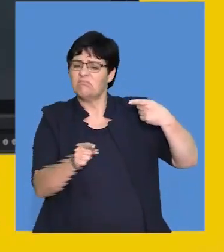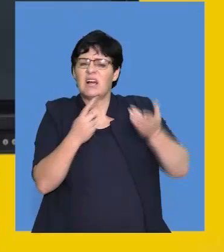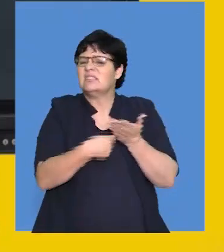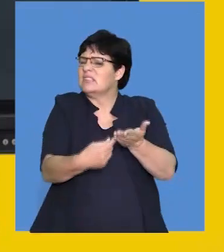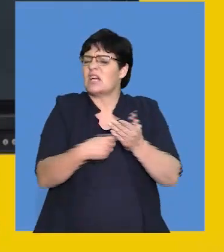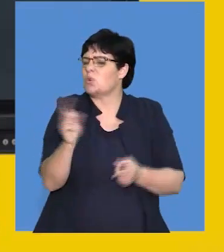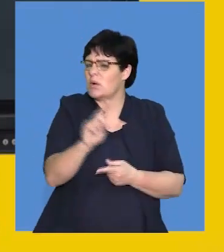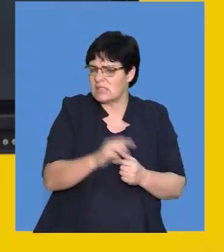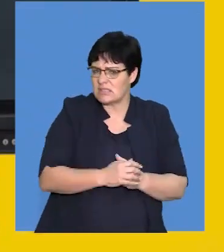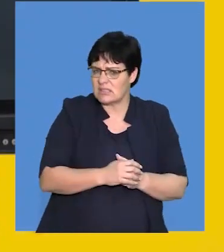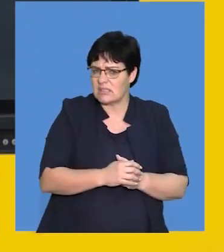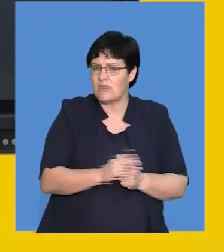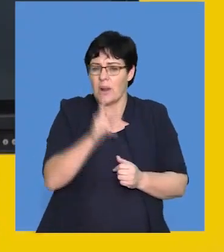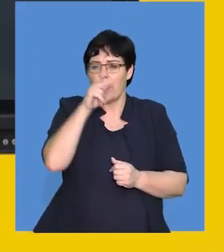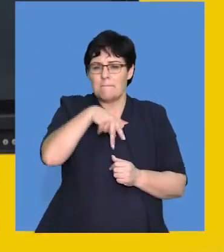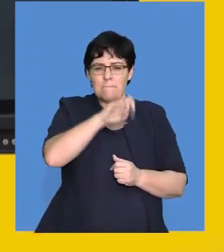discussing. Remember the peel